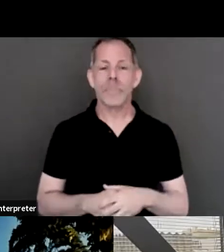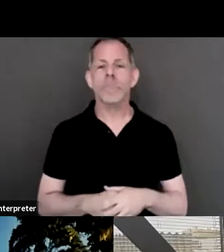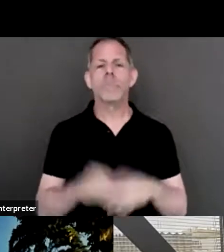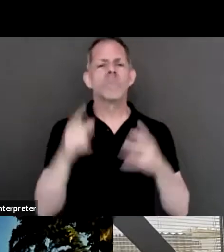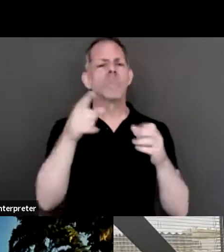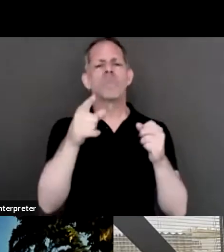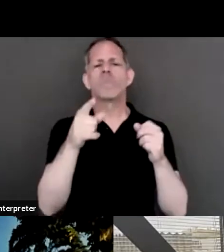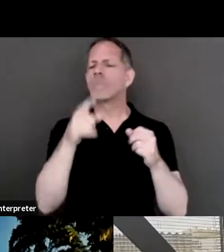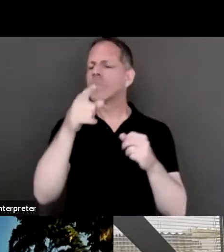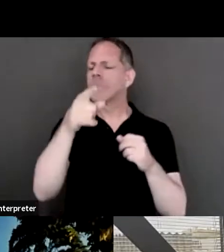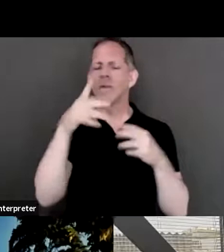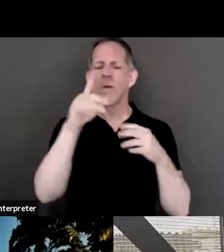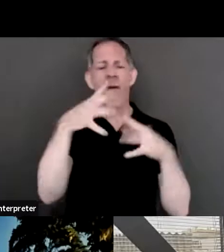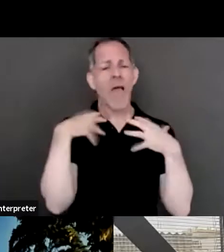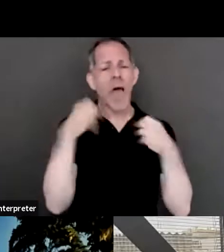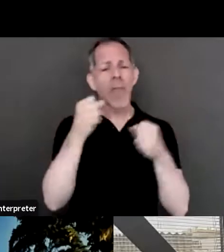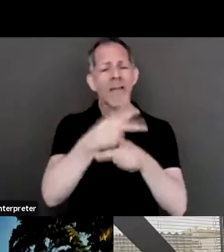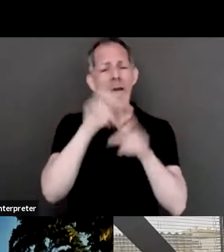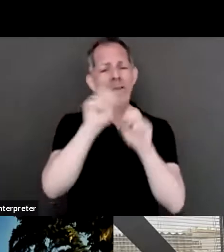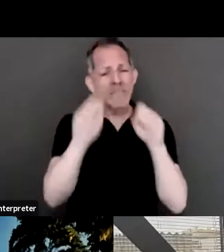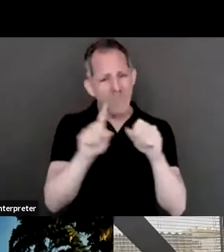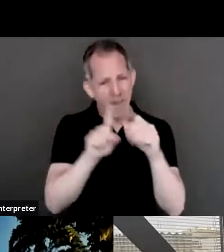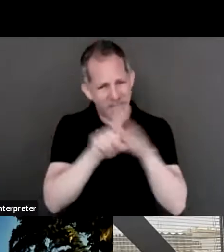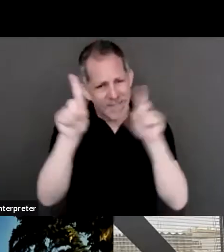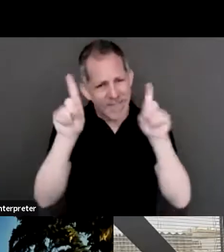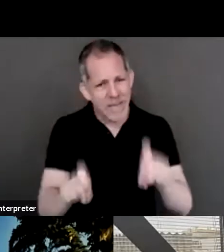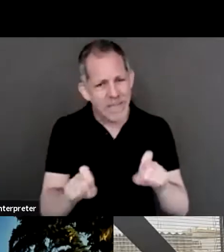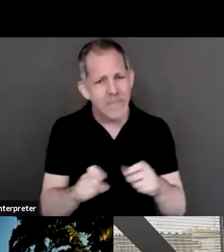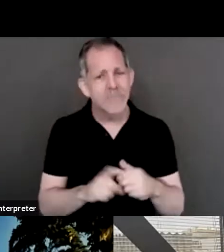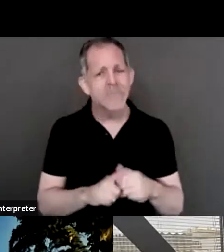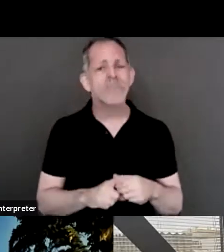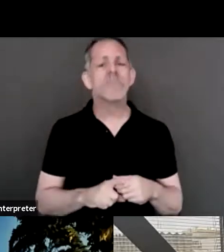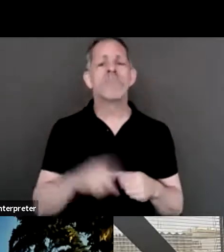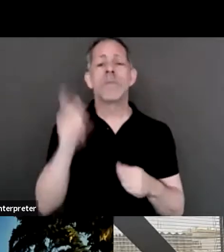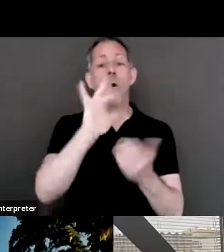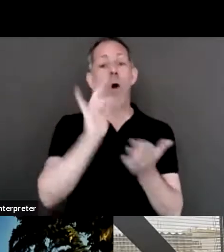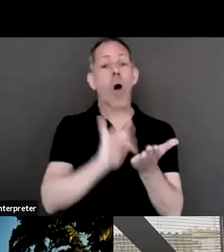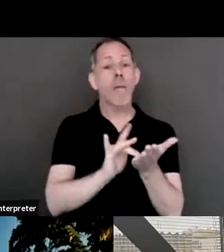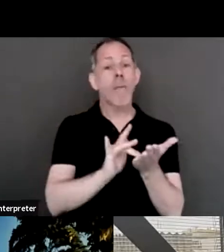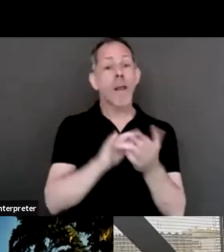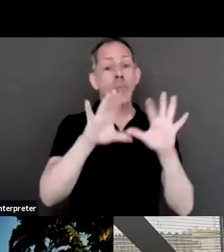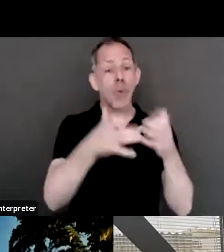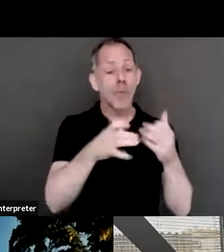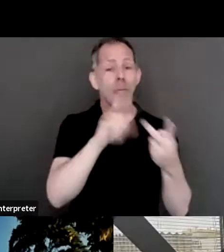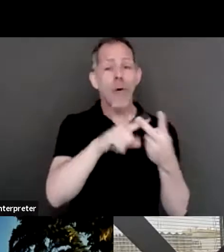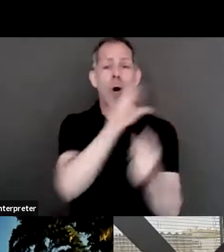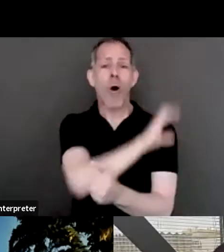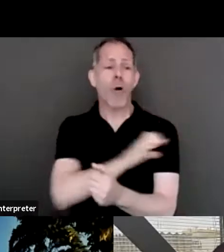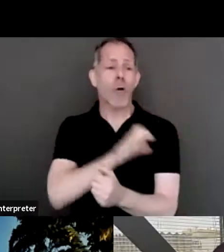clinics and medical groups are still offering testing for COVID. Thank you.